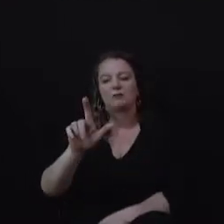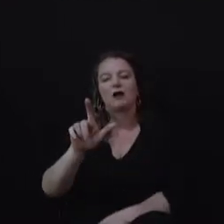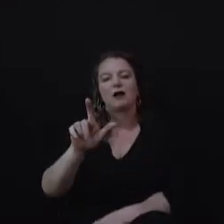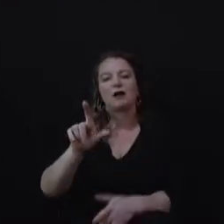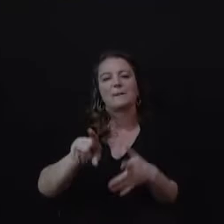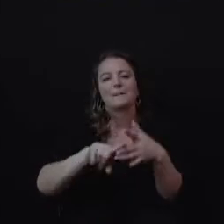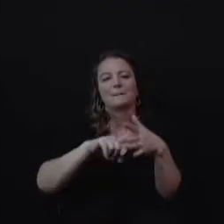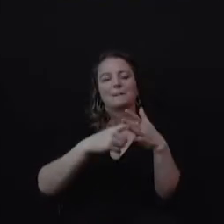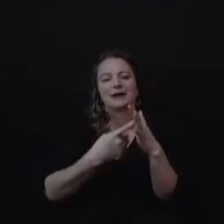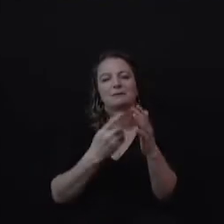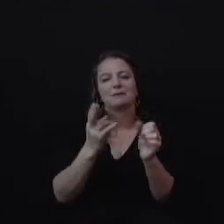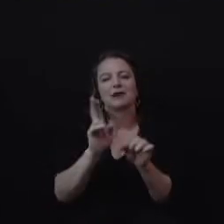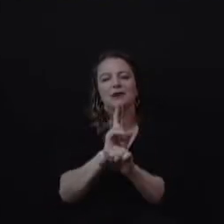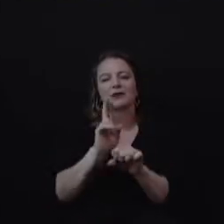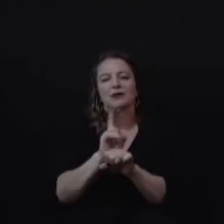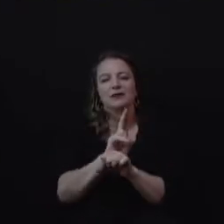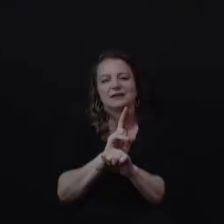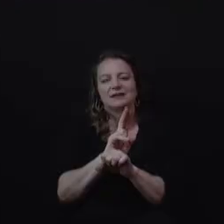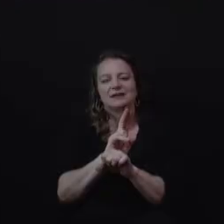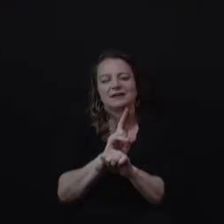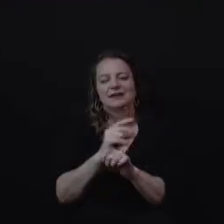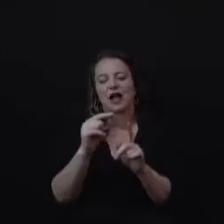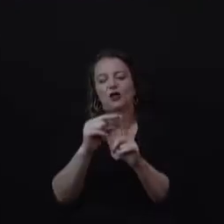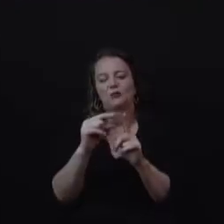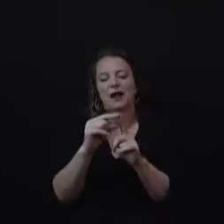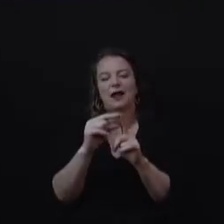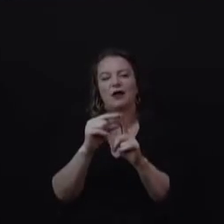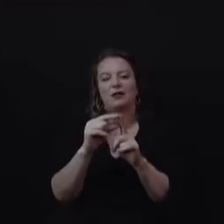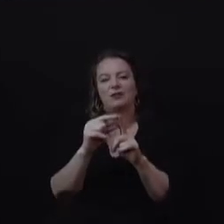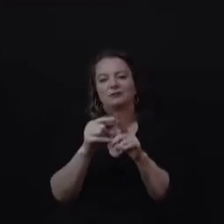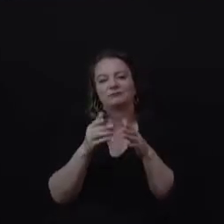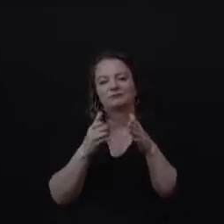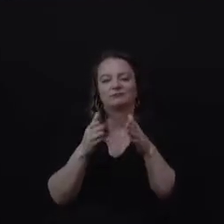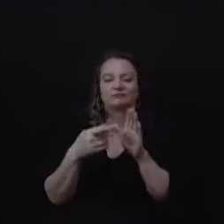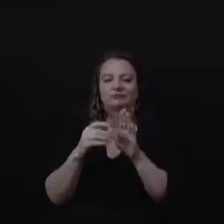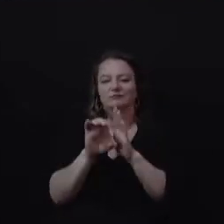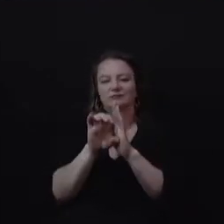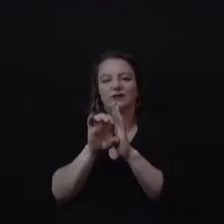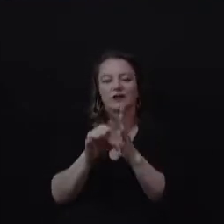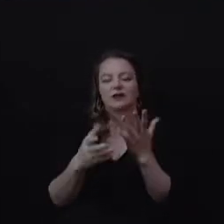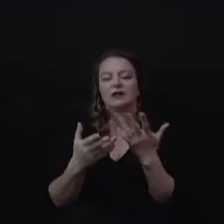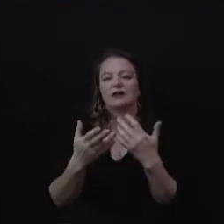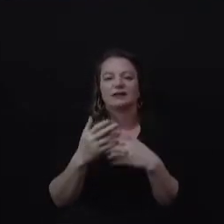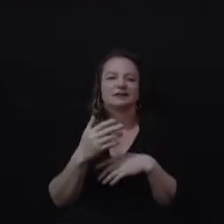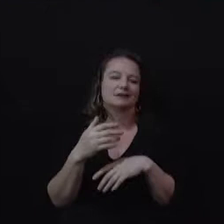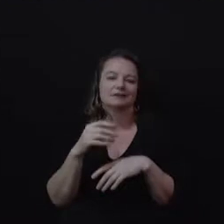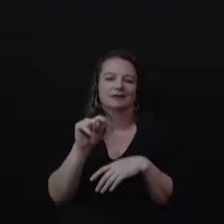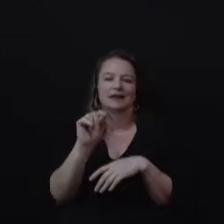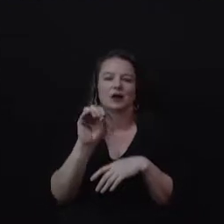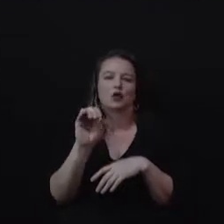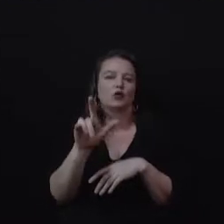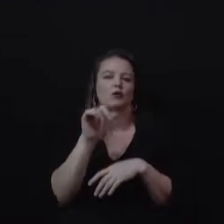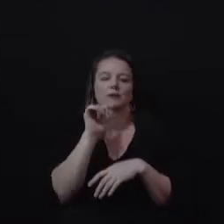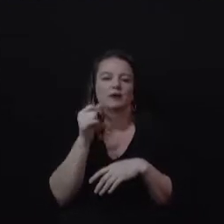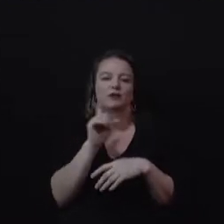by using a grammatical tool. He uses this tool that we don't really talk about anymore